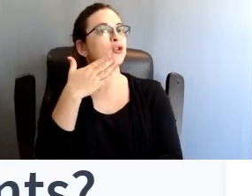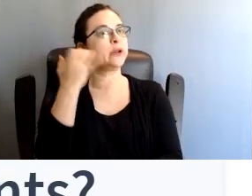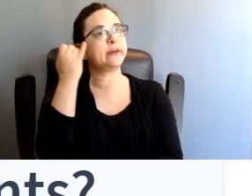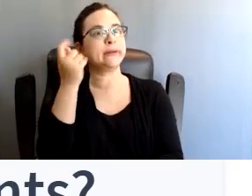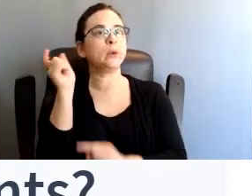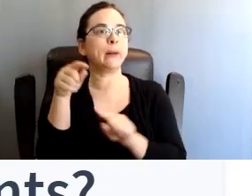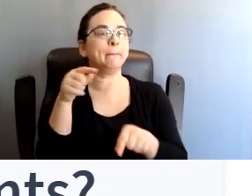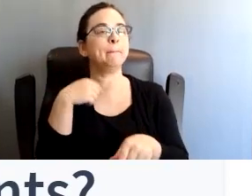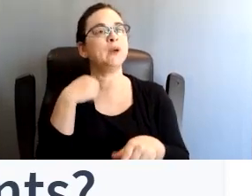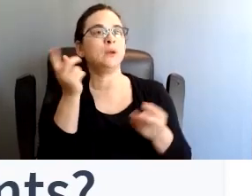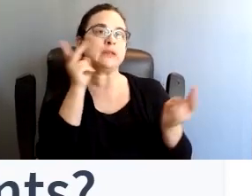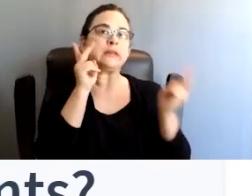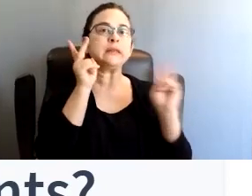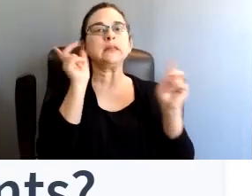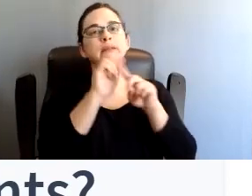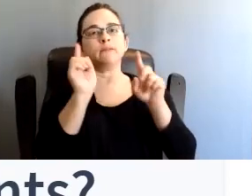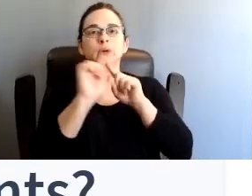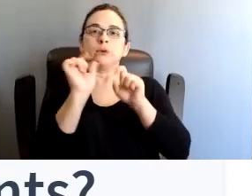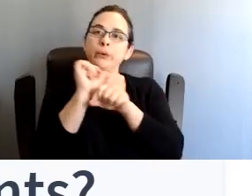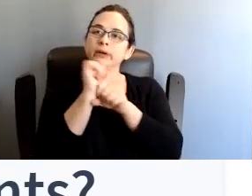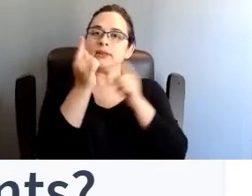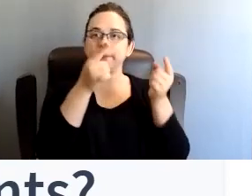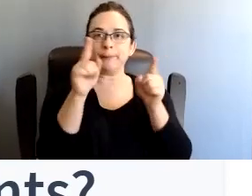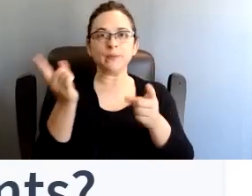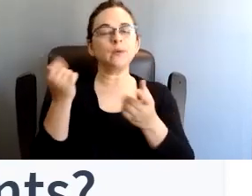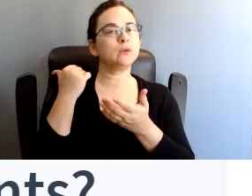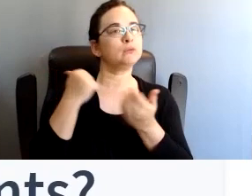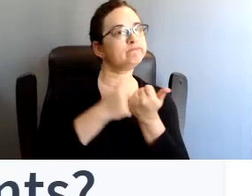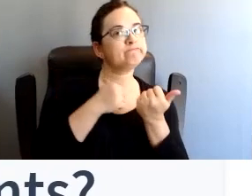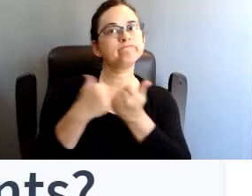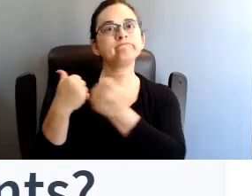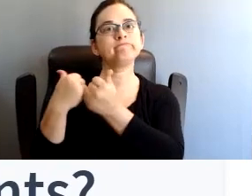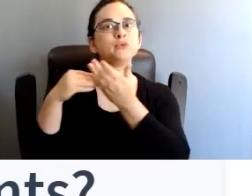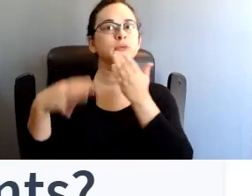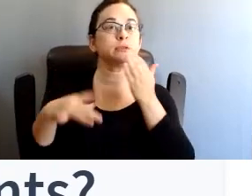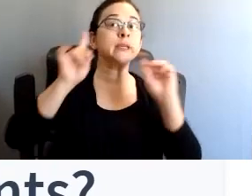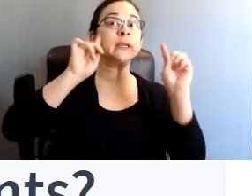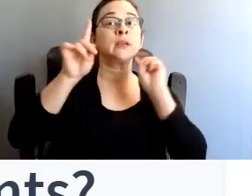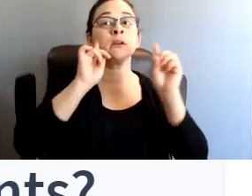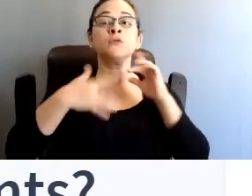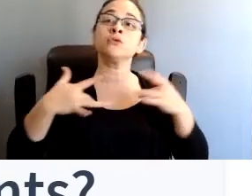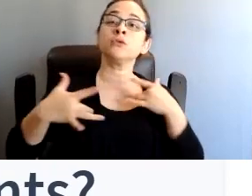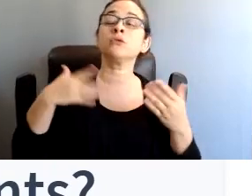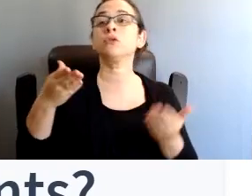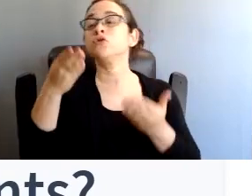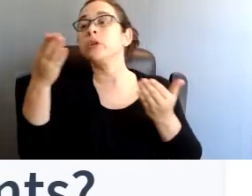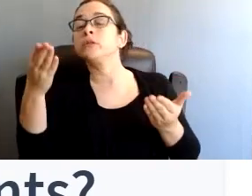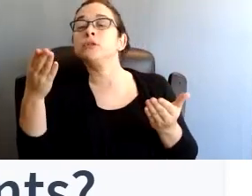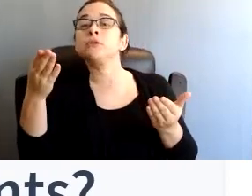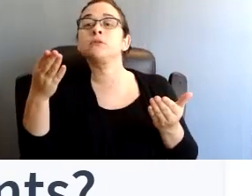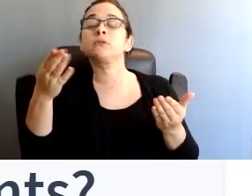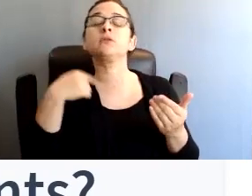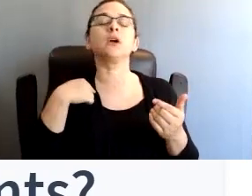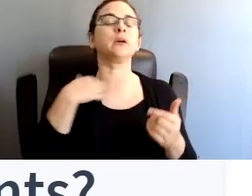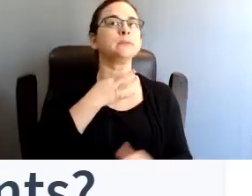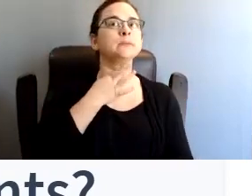the work is that's being done to help students, and then also hear some of the concerns or suggestions, if you will. And I wanted to know,